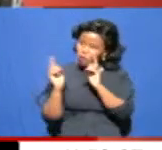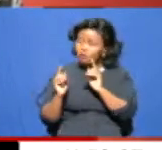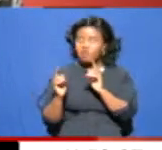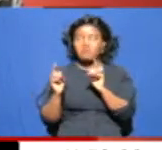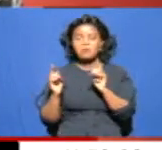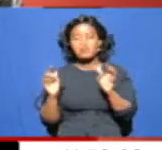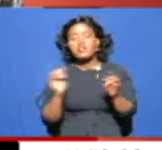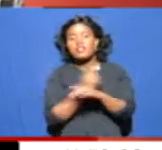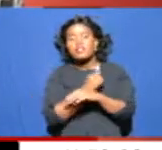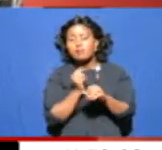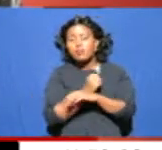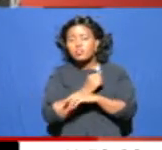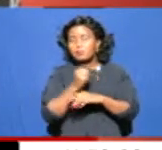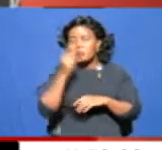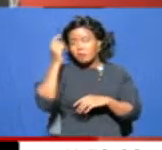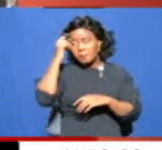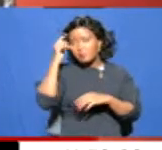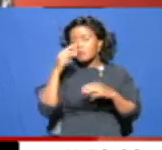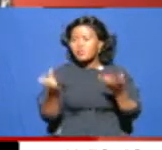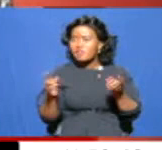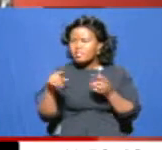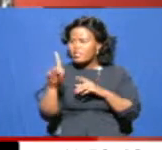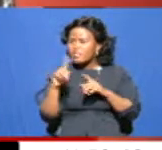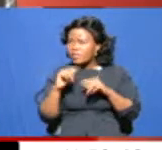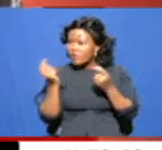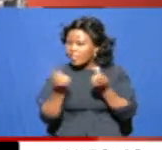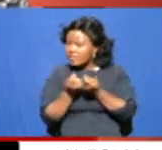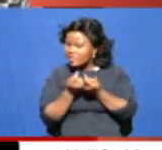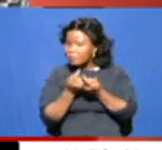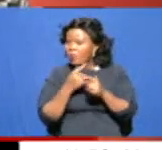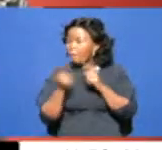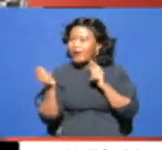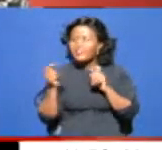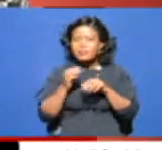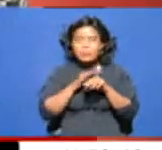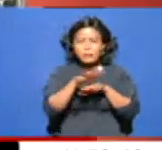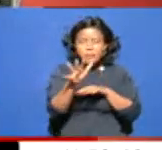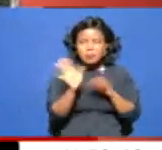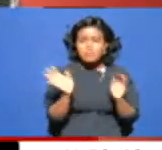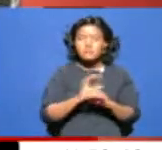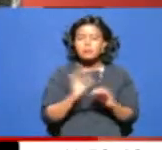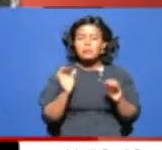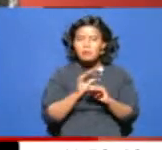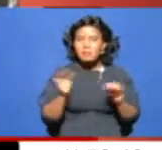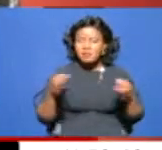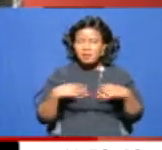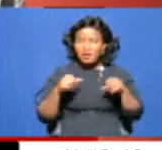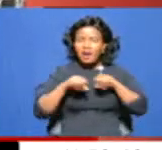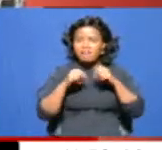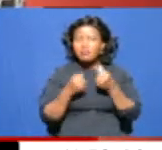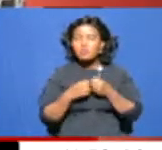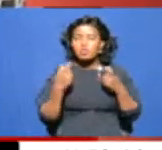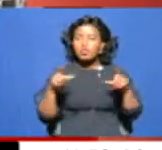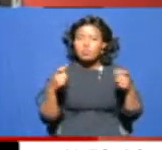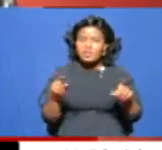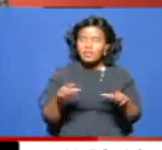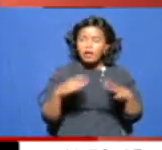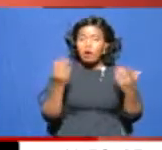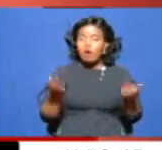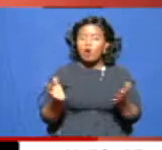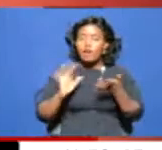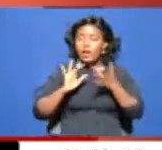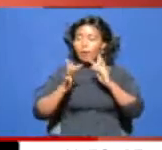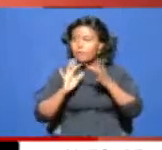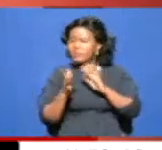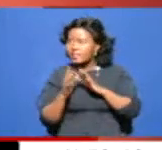that you're a team and you don't even have a social media handle, or you don't even have a website that can update people on